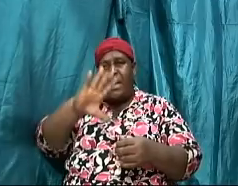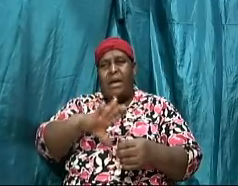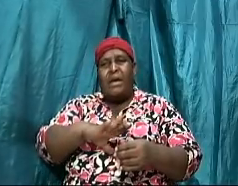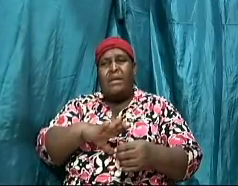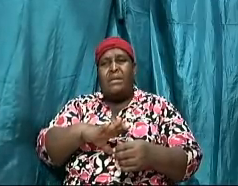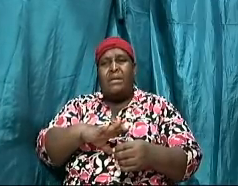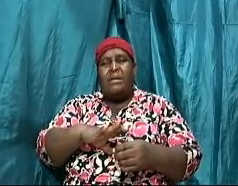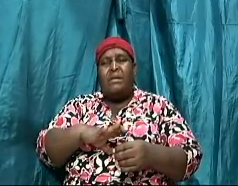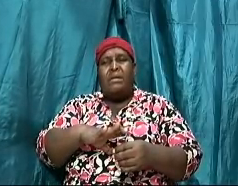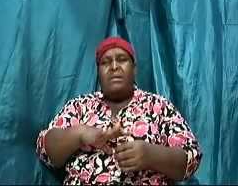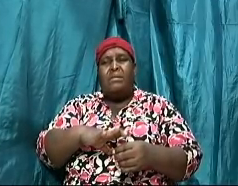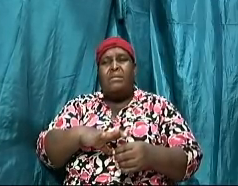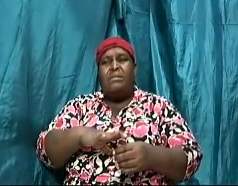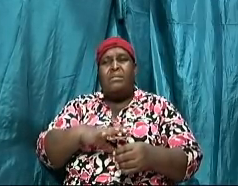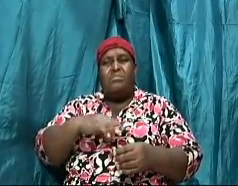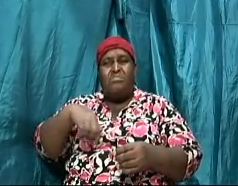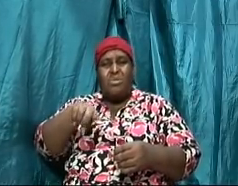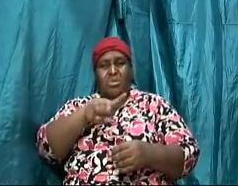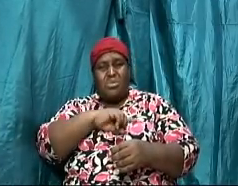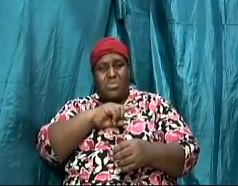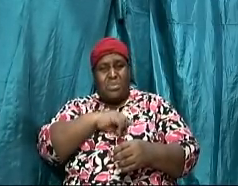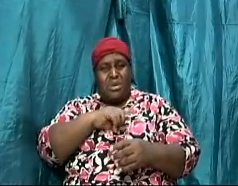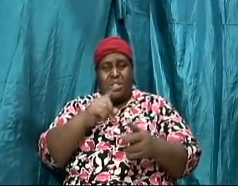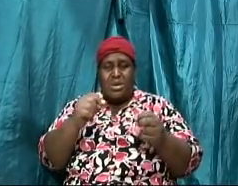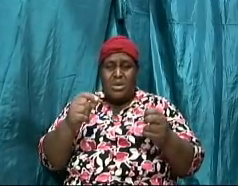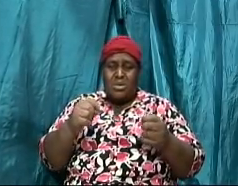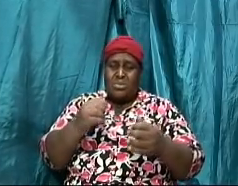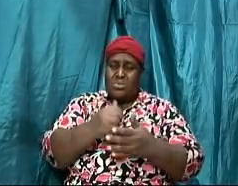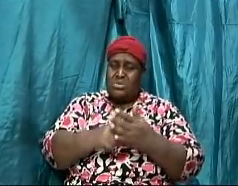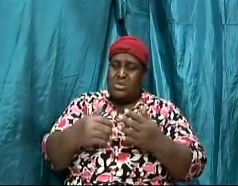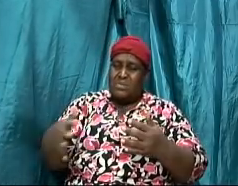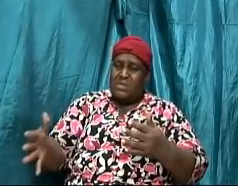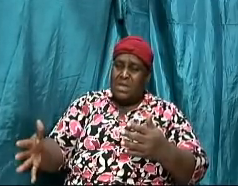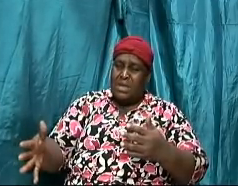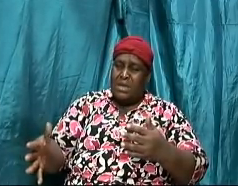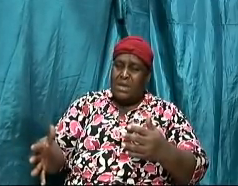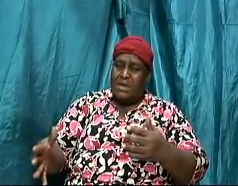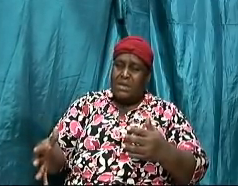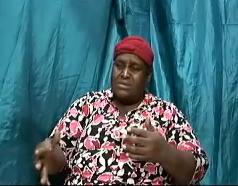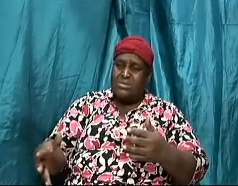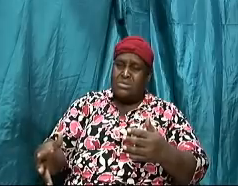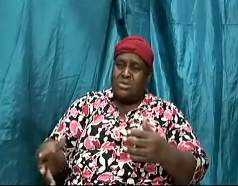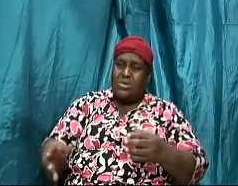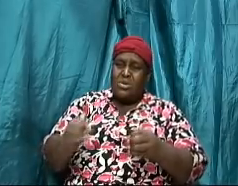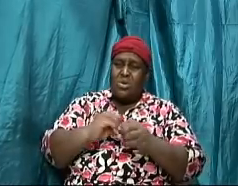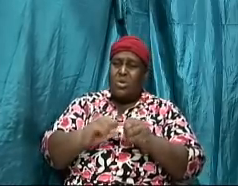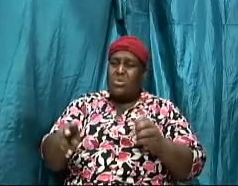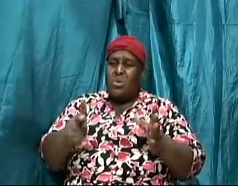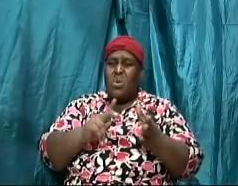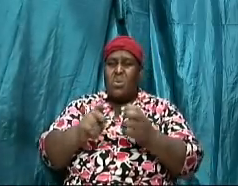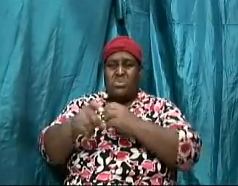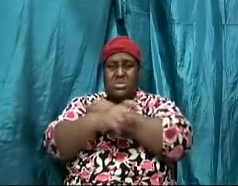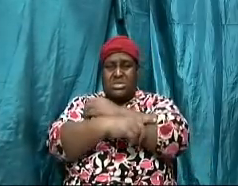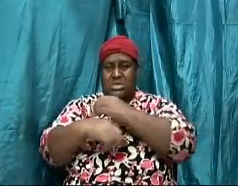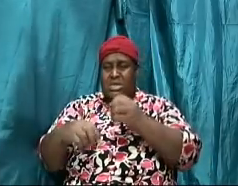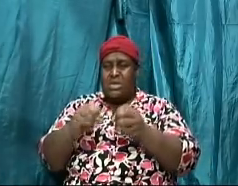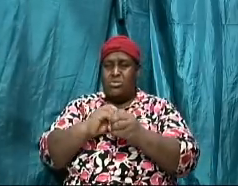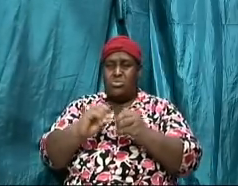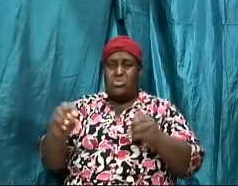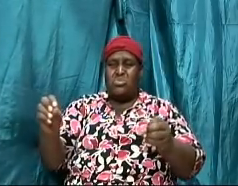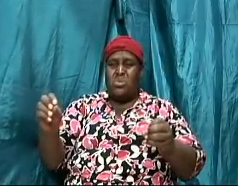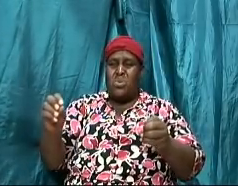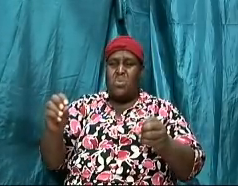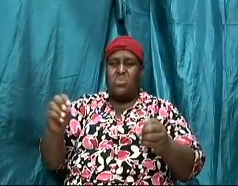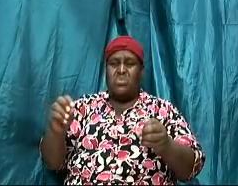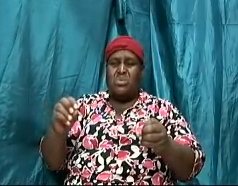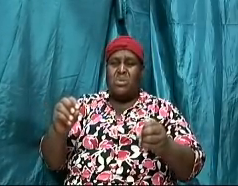we actually do some things that the Ten Commandments say. We do not steal, we do not commit adultery. So I'm going to look at that. But